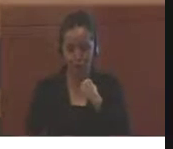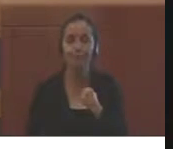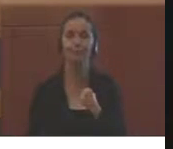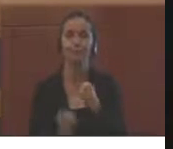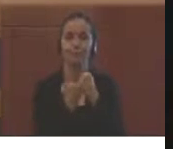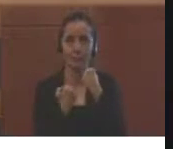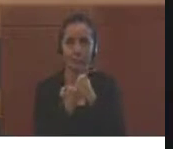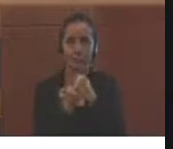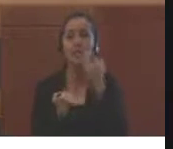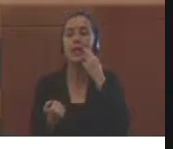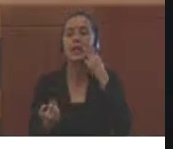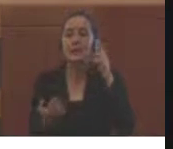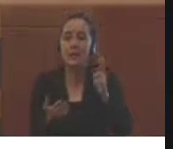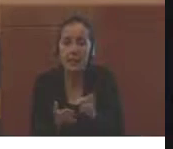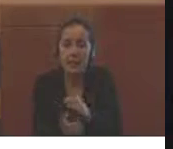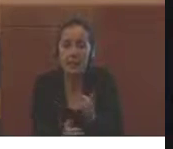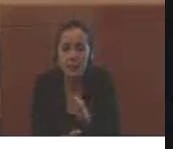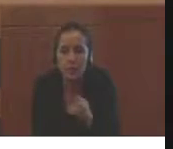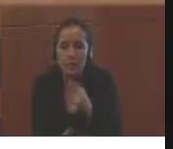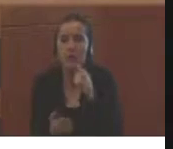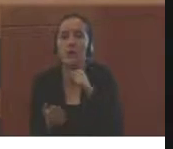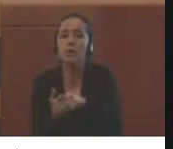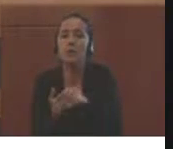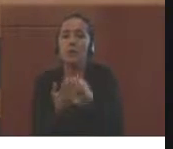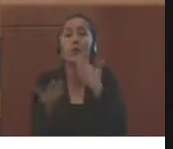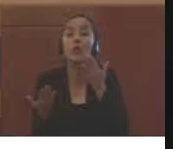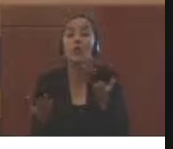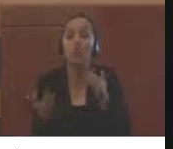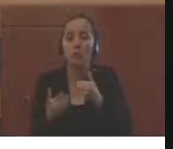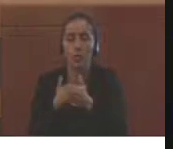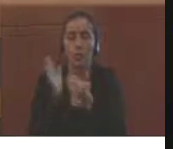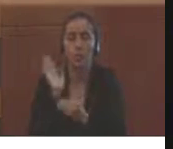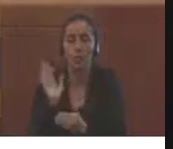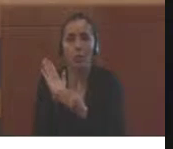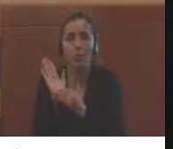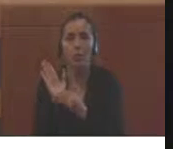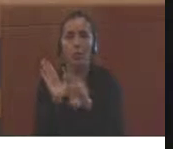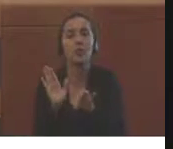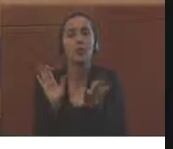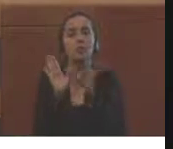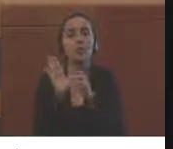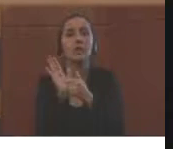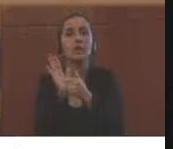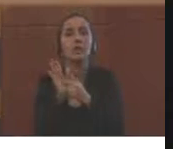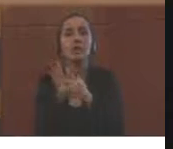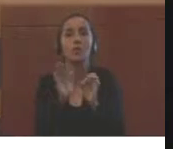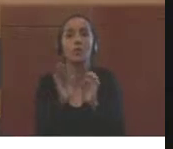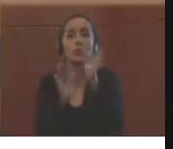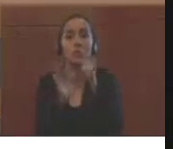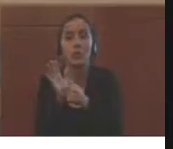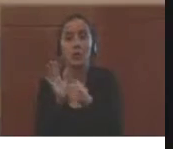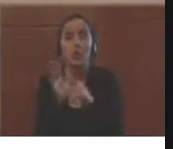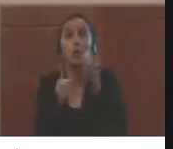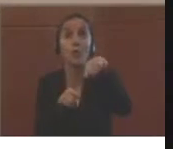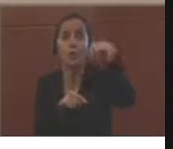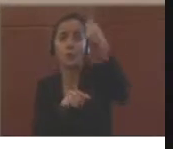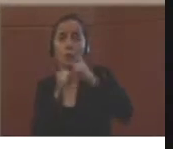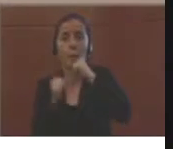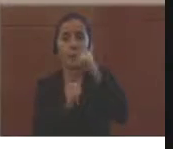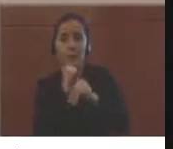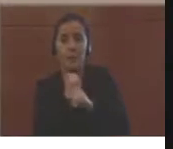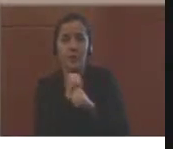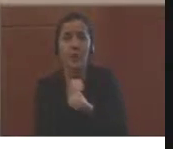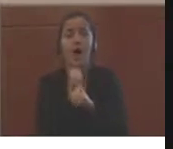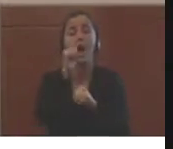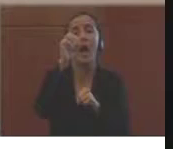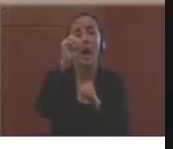process of review and refinement of the HFA that will result in the